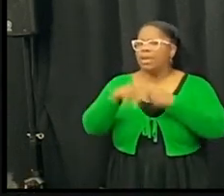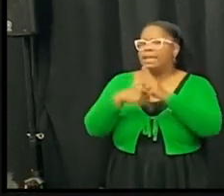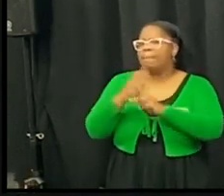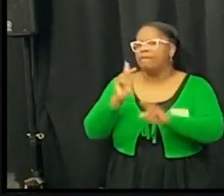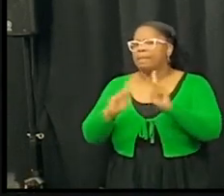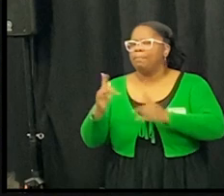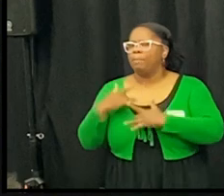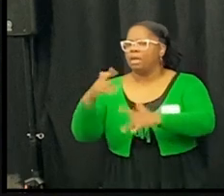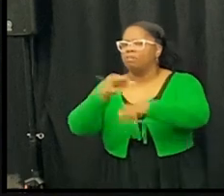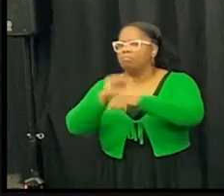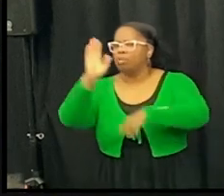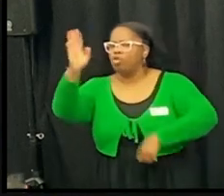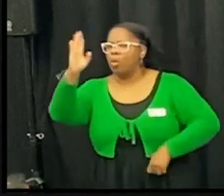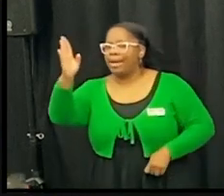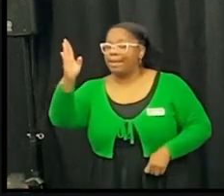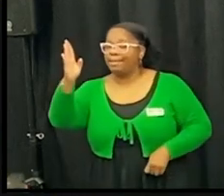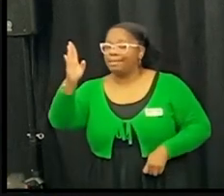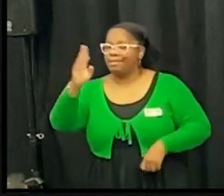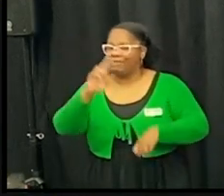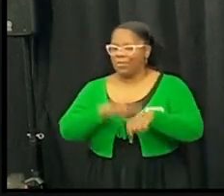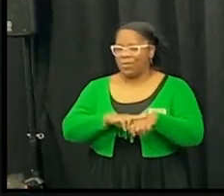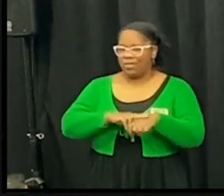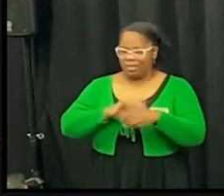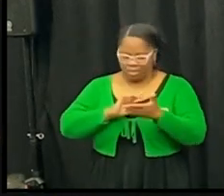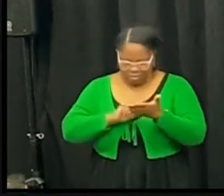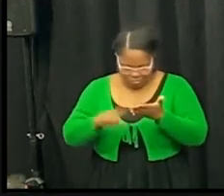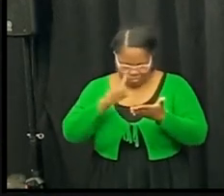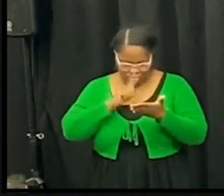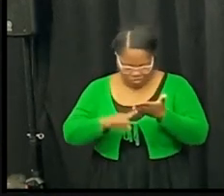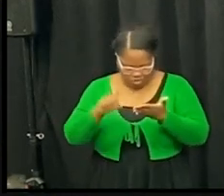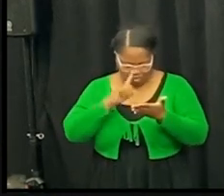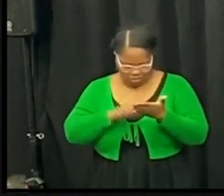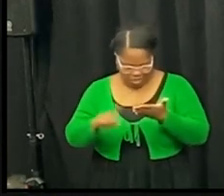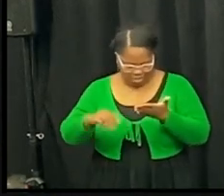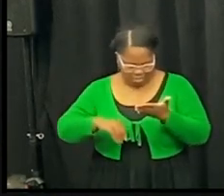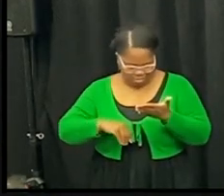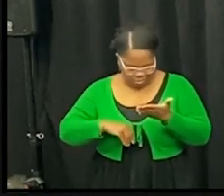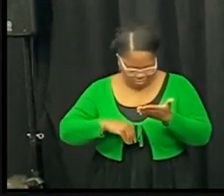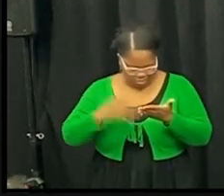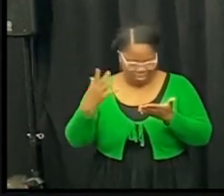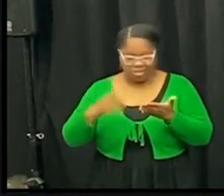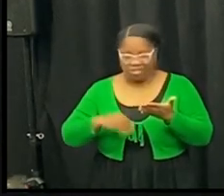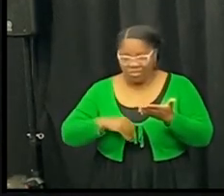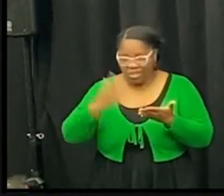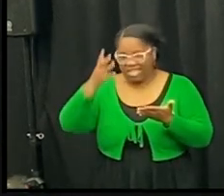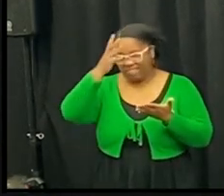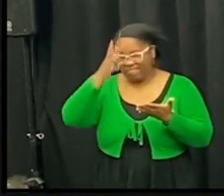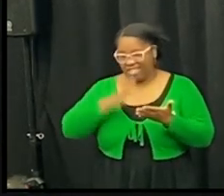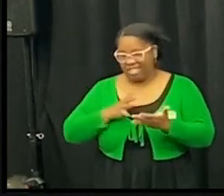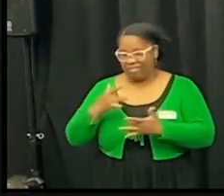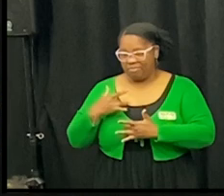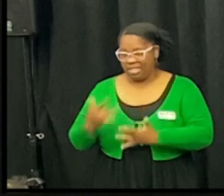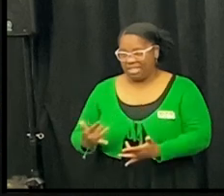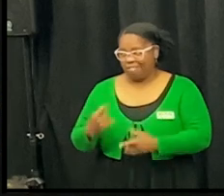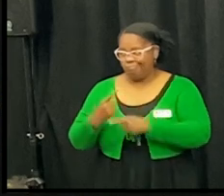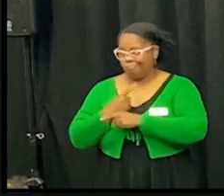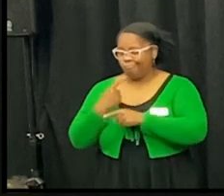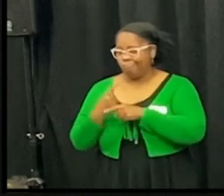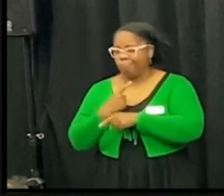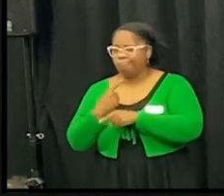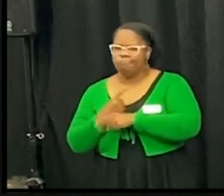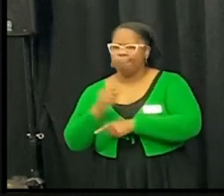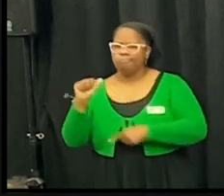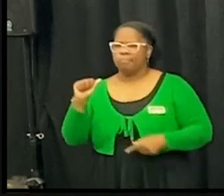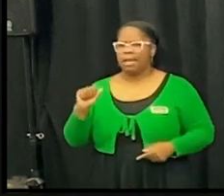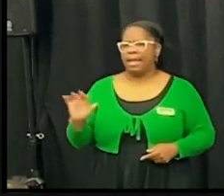Broadway. And of course, all composers are all mostly like white men and not a lot of